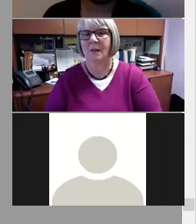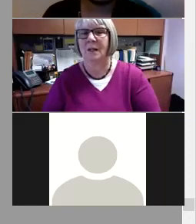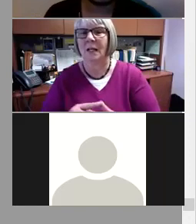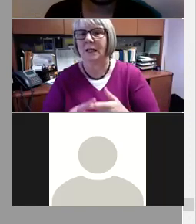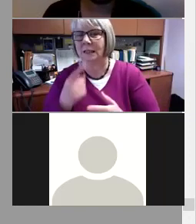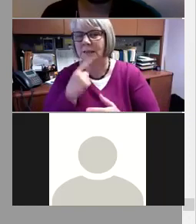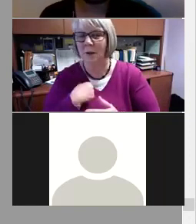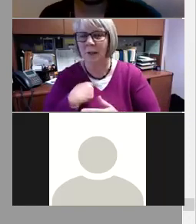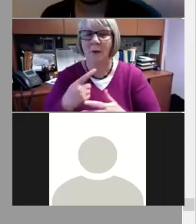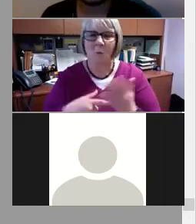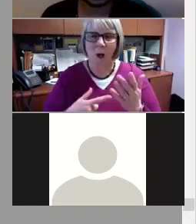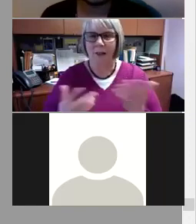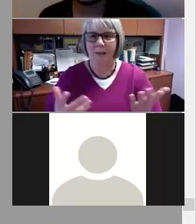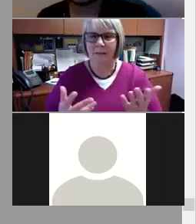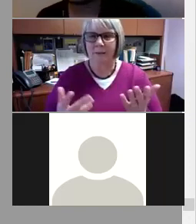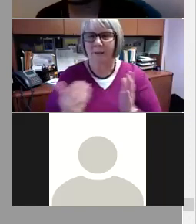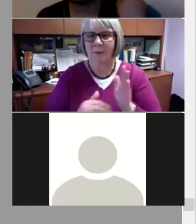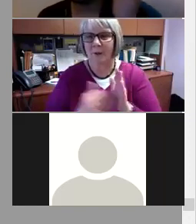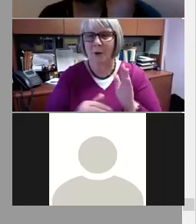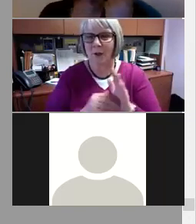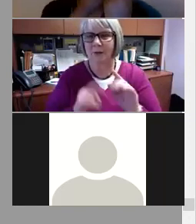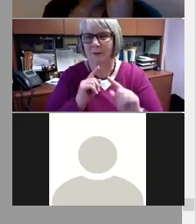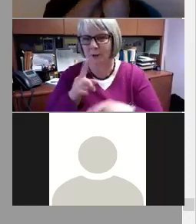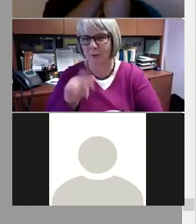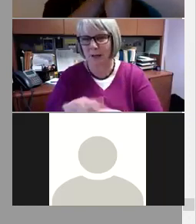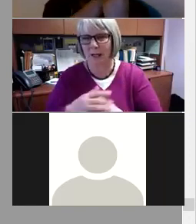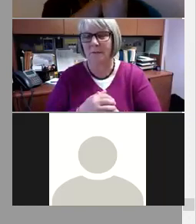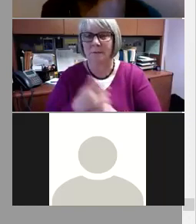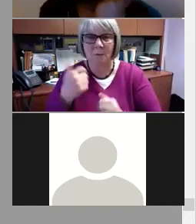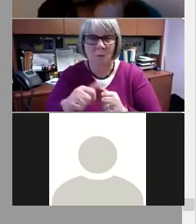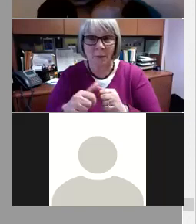what is the recurrence relation for these things. Remember